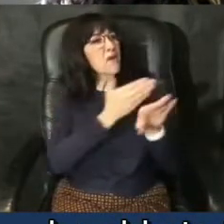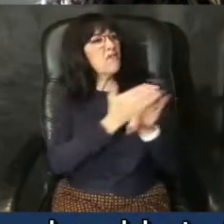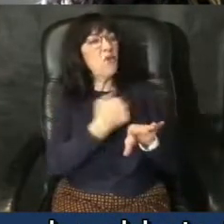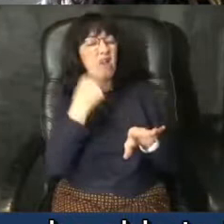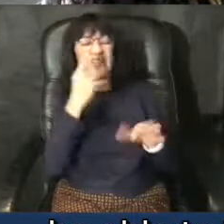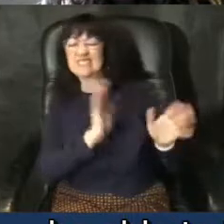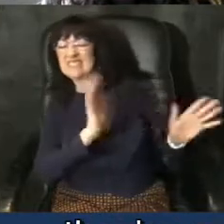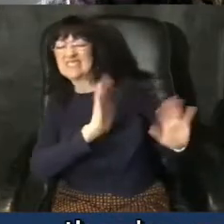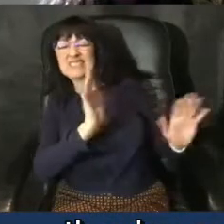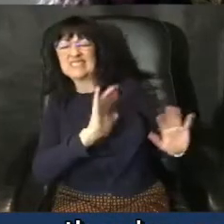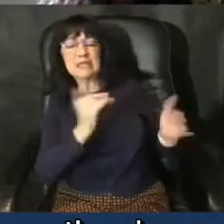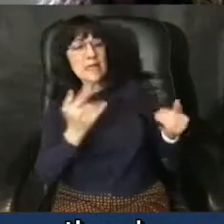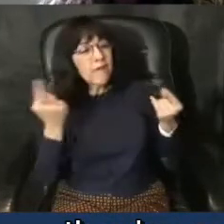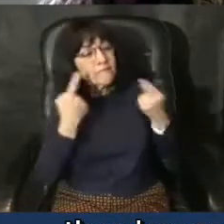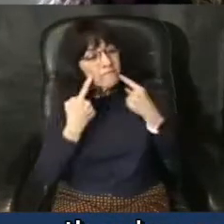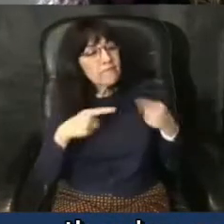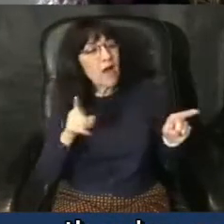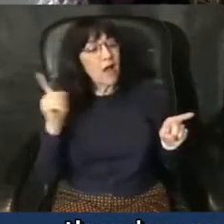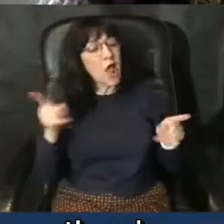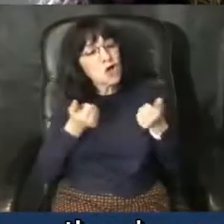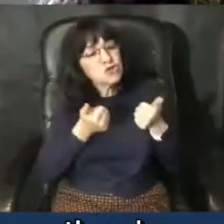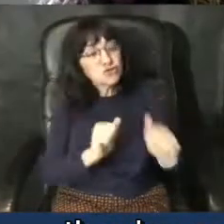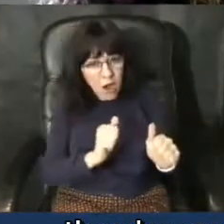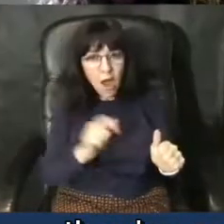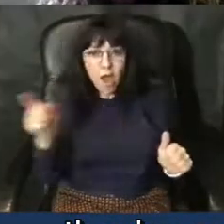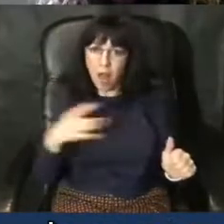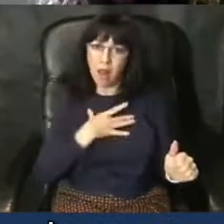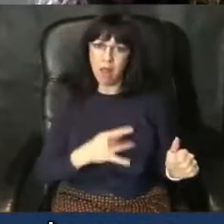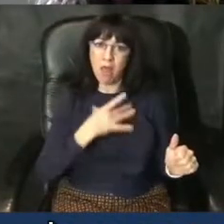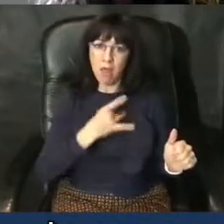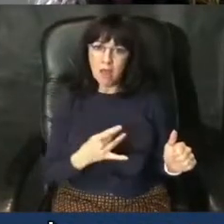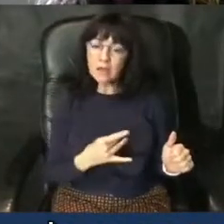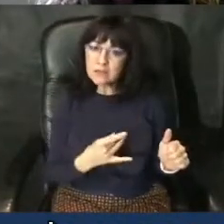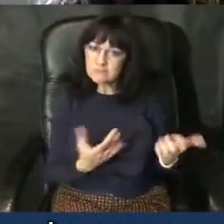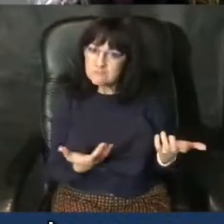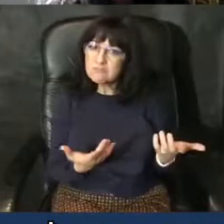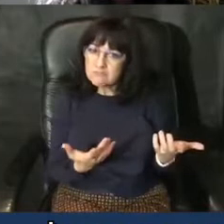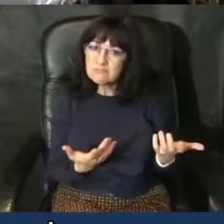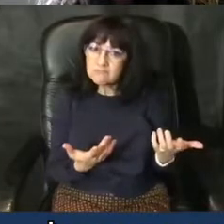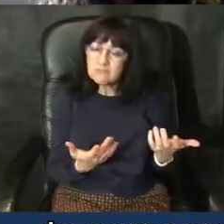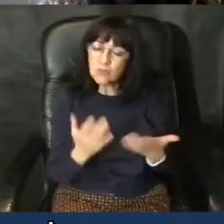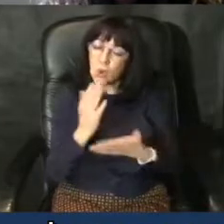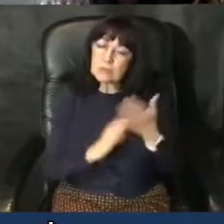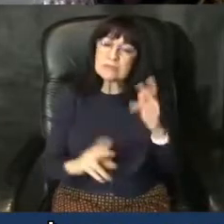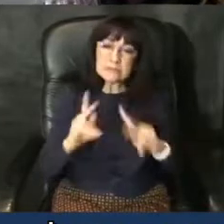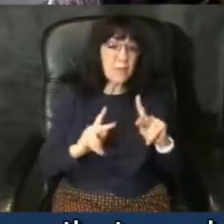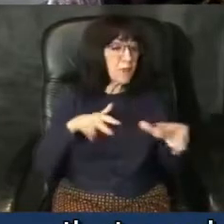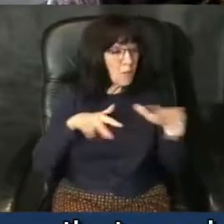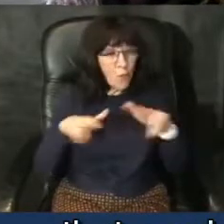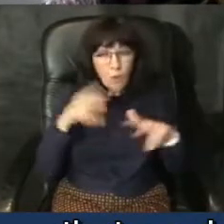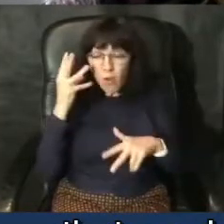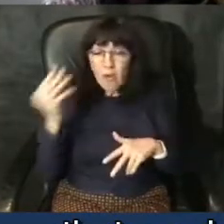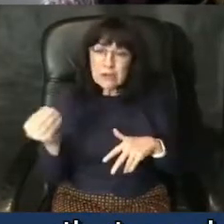or even do it while they're outside taking a walk, talking and walking and talking to someone while they're going through that. So we're finding